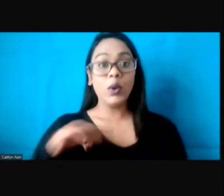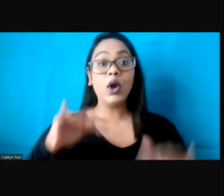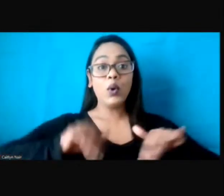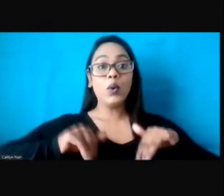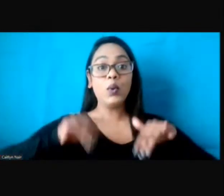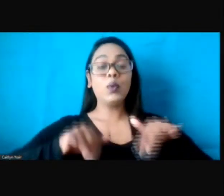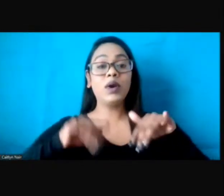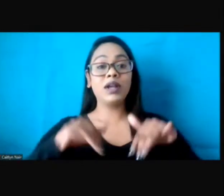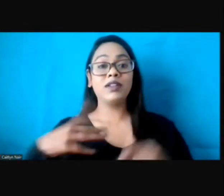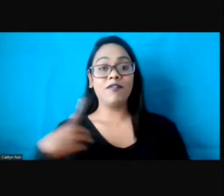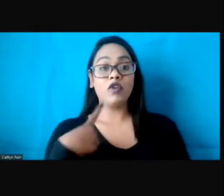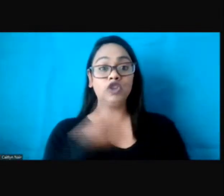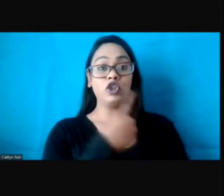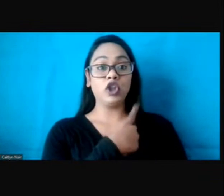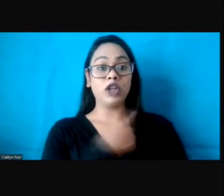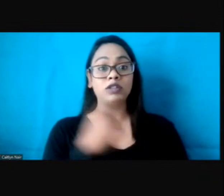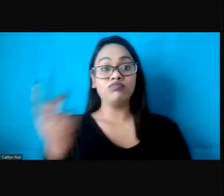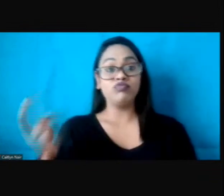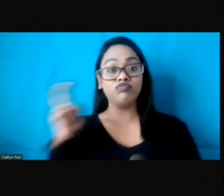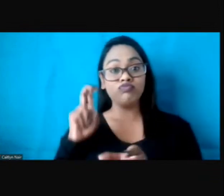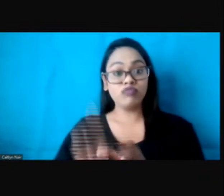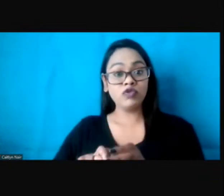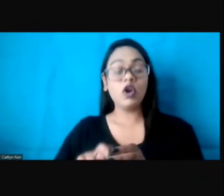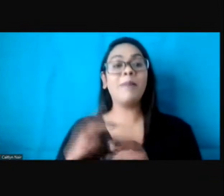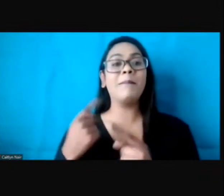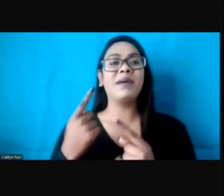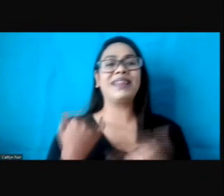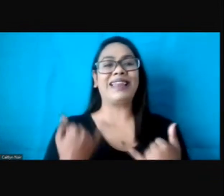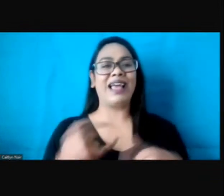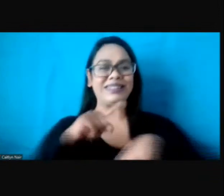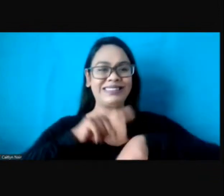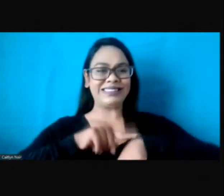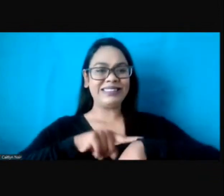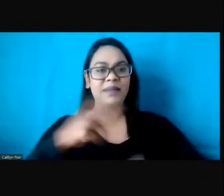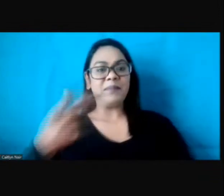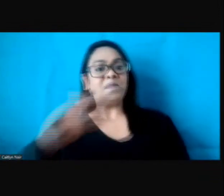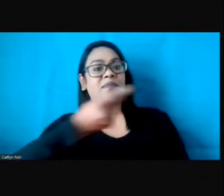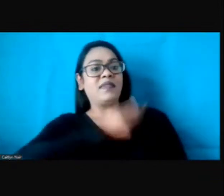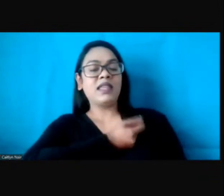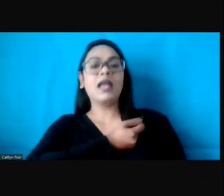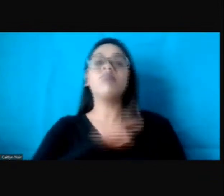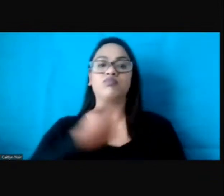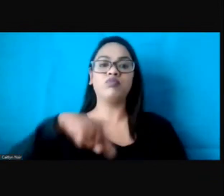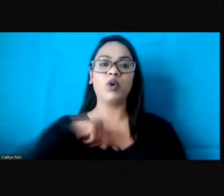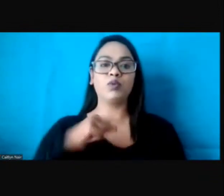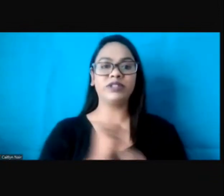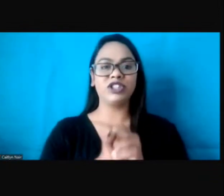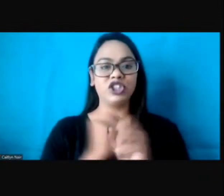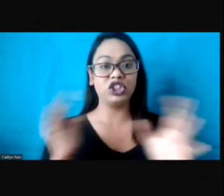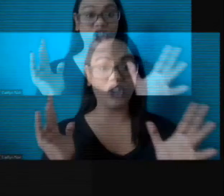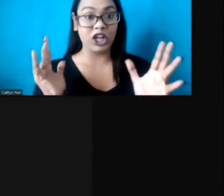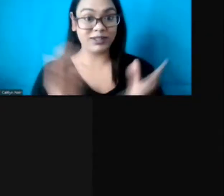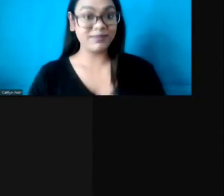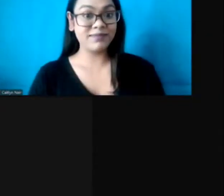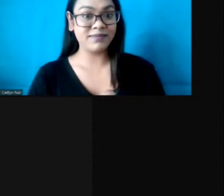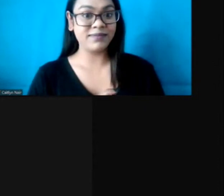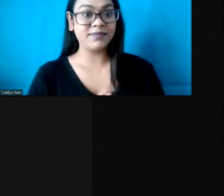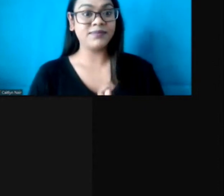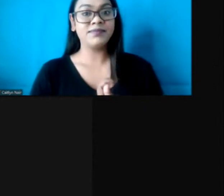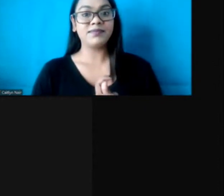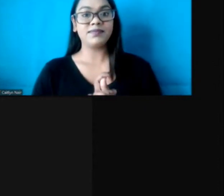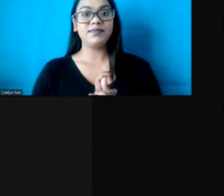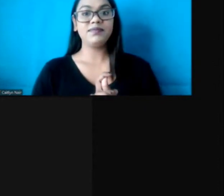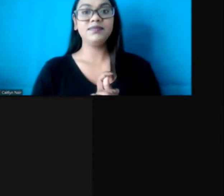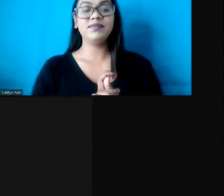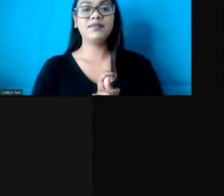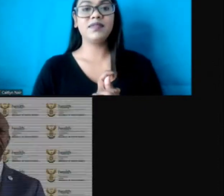best interest of time, we'll have to start. You'll join us along the way. It's exactly